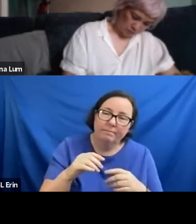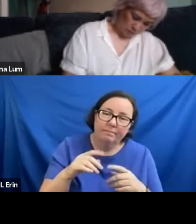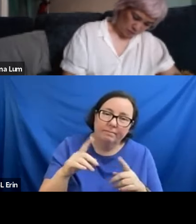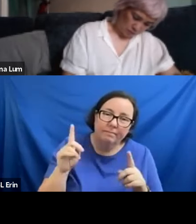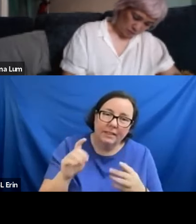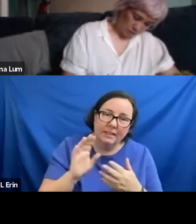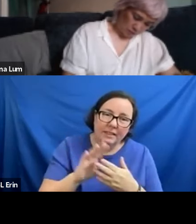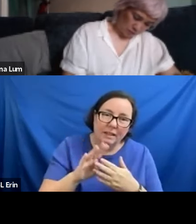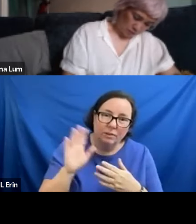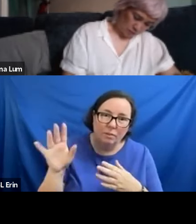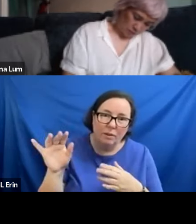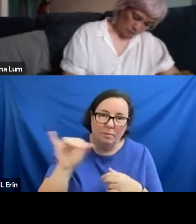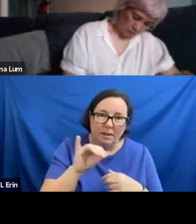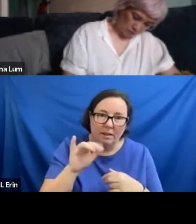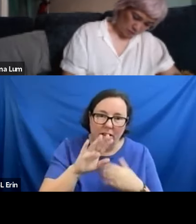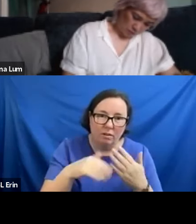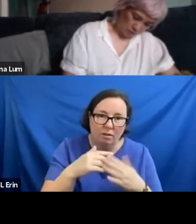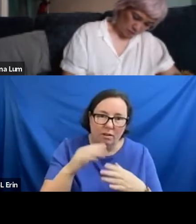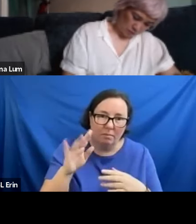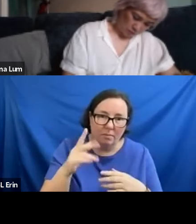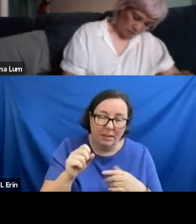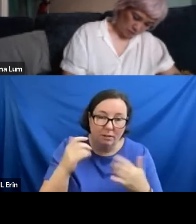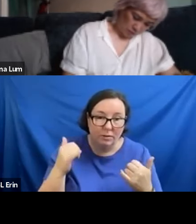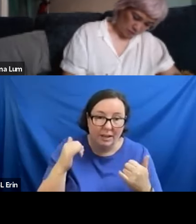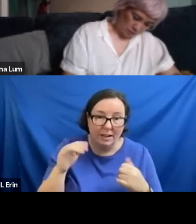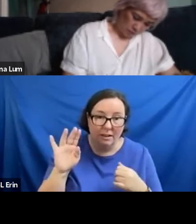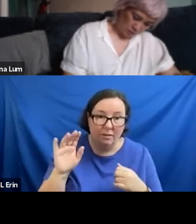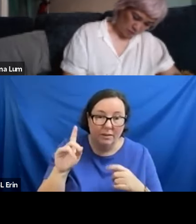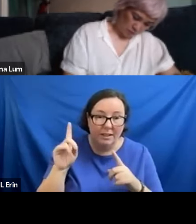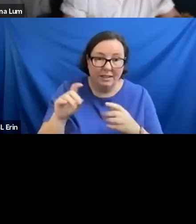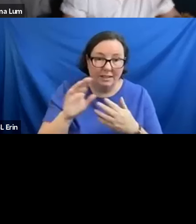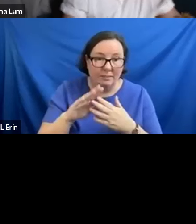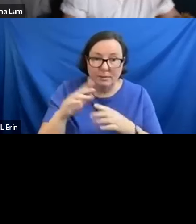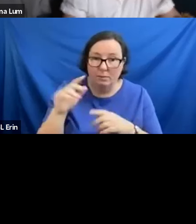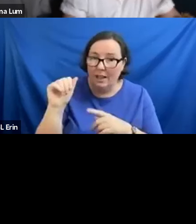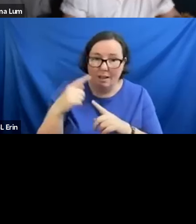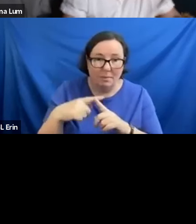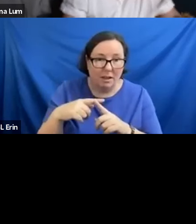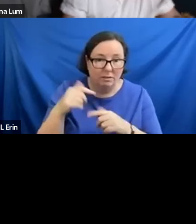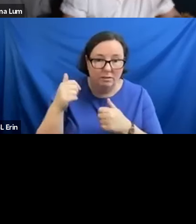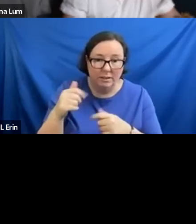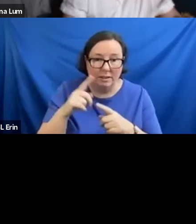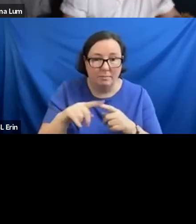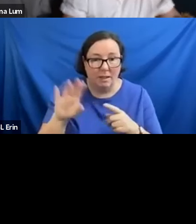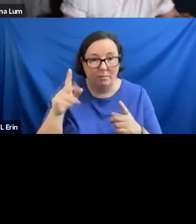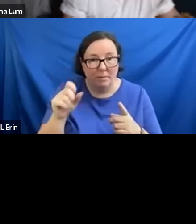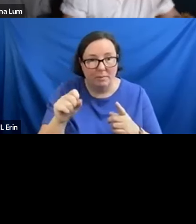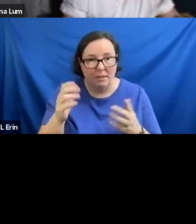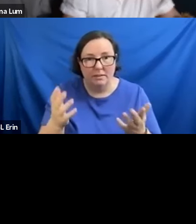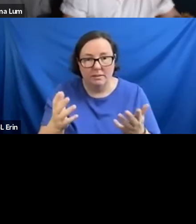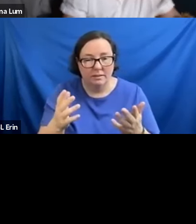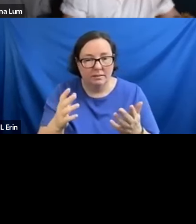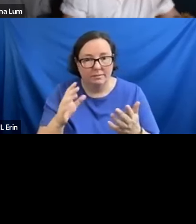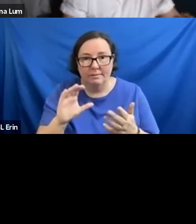Boston public school. Boston National School is currently ranked as A+, while BPS in general is ranked as C+. The